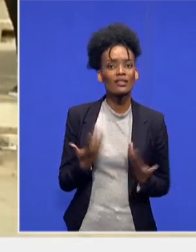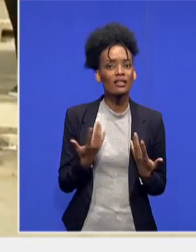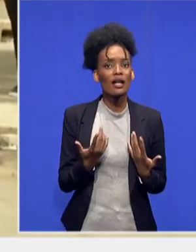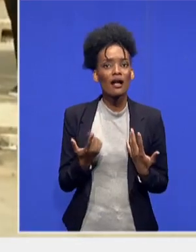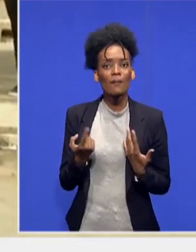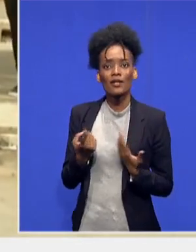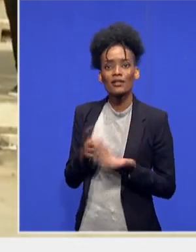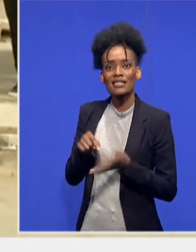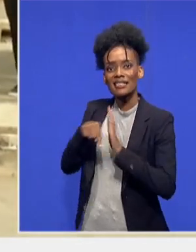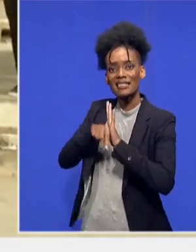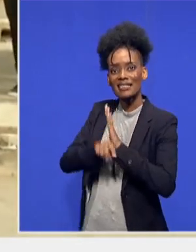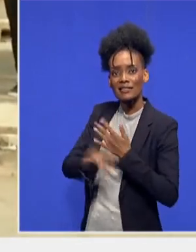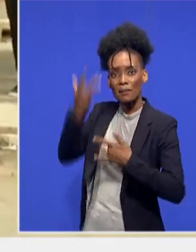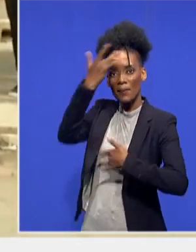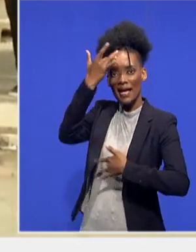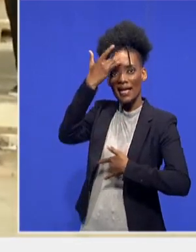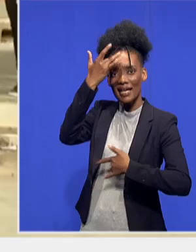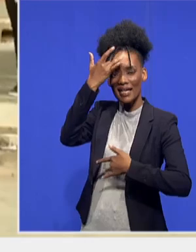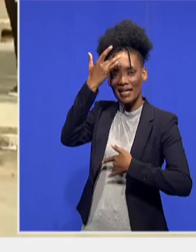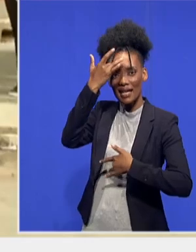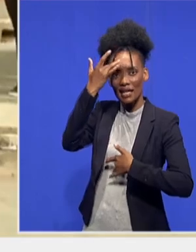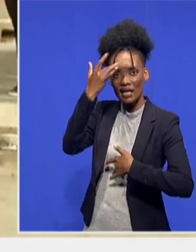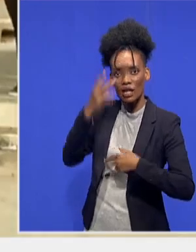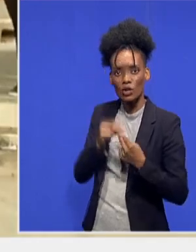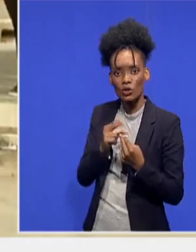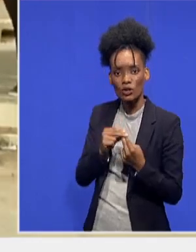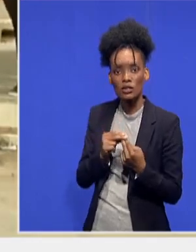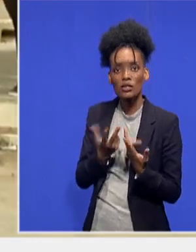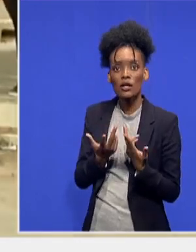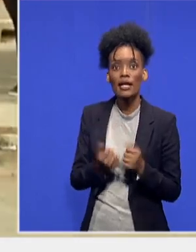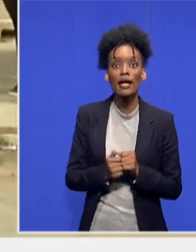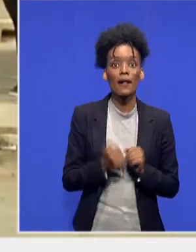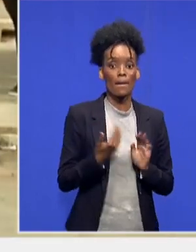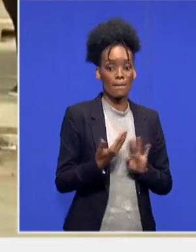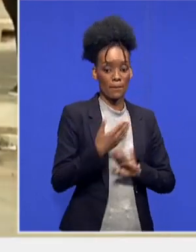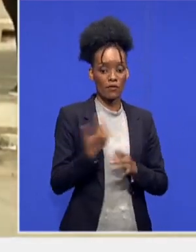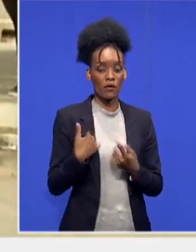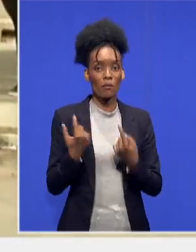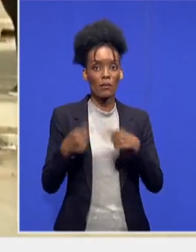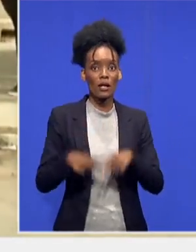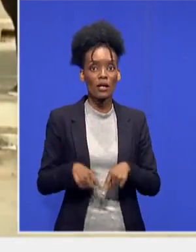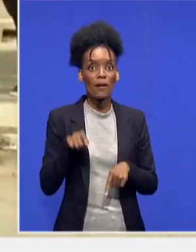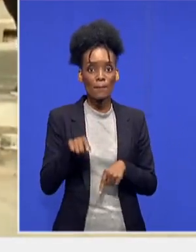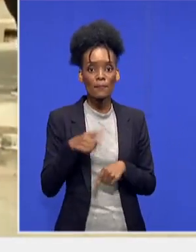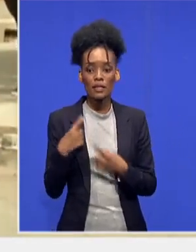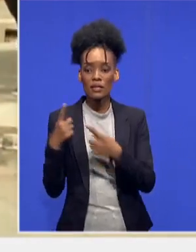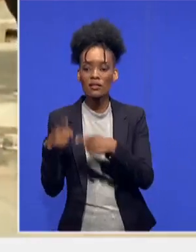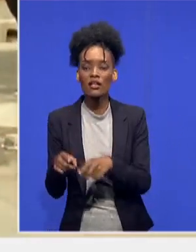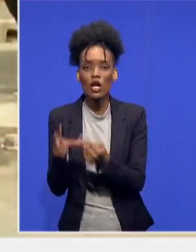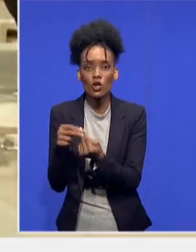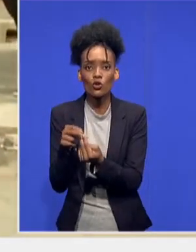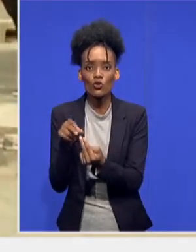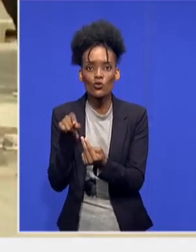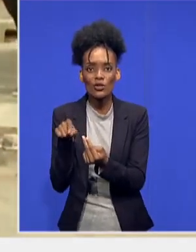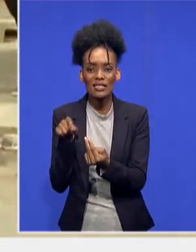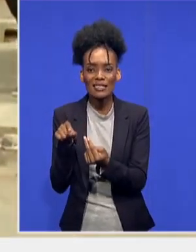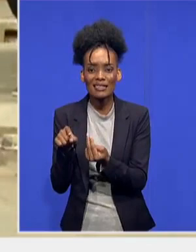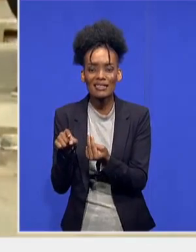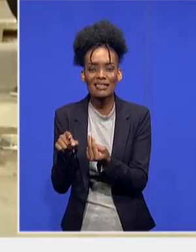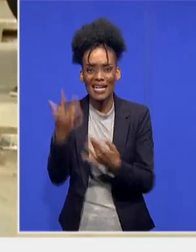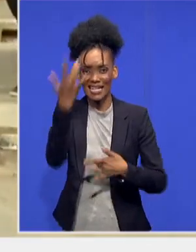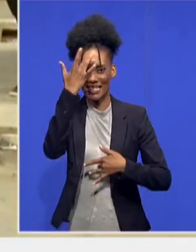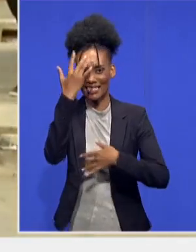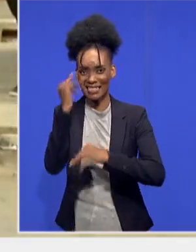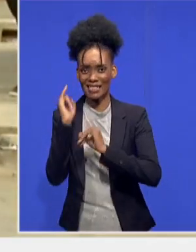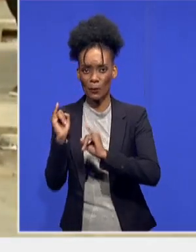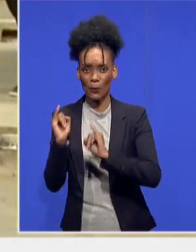morning, just before I came to you now, I was getting a briefing because I went to check in the intensive care unit. That's our primary concern